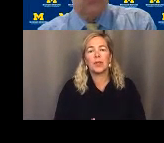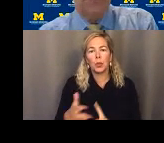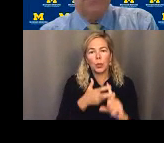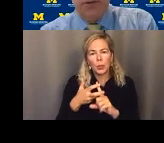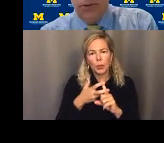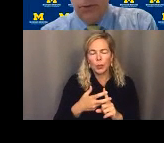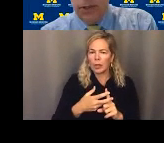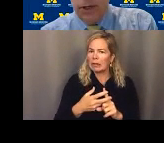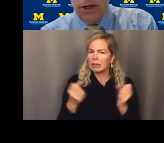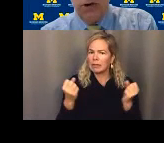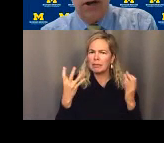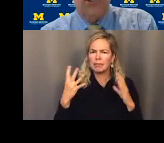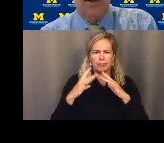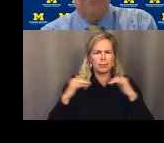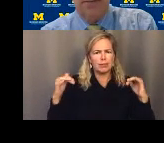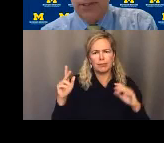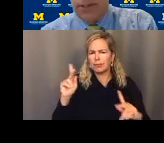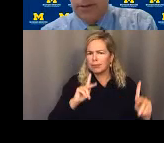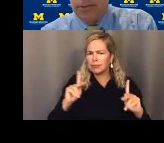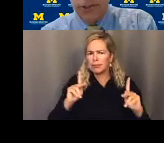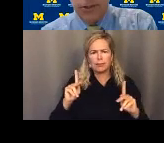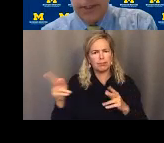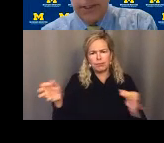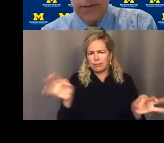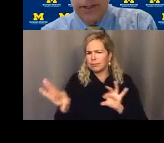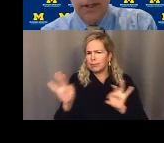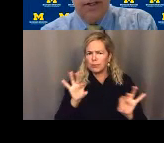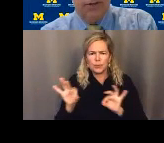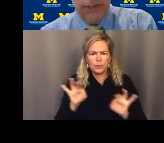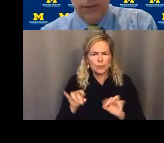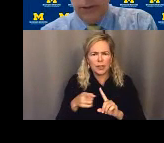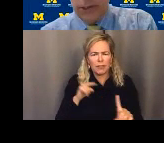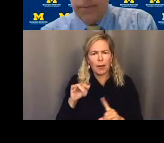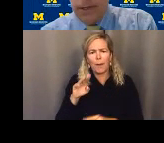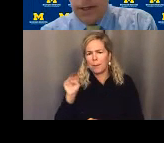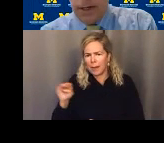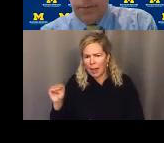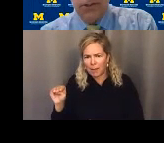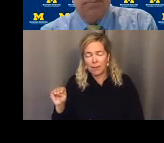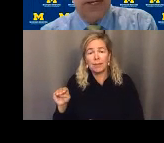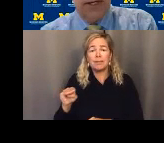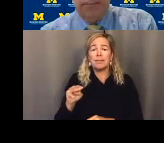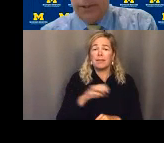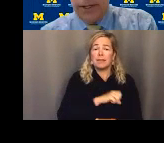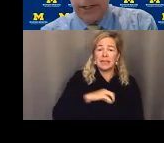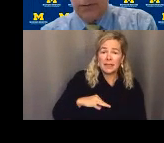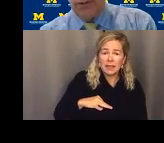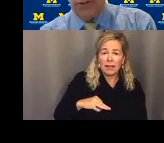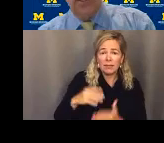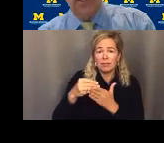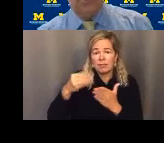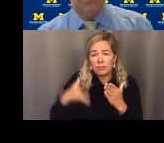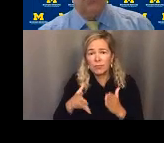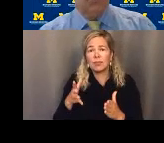group of people who are across job families in Michigan medicine, including learners. Here's the makeup of the task